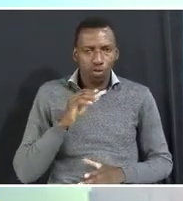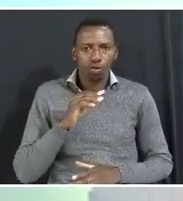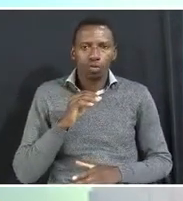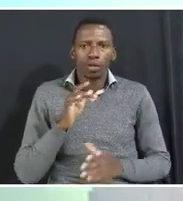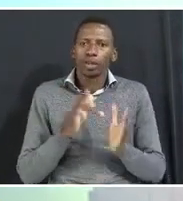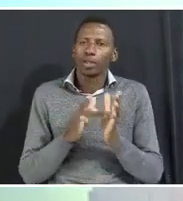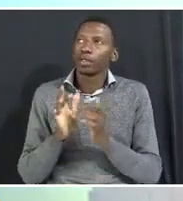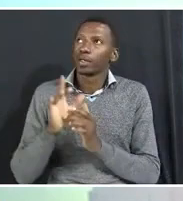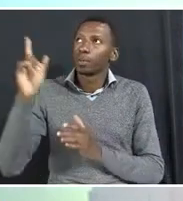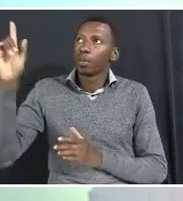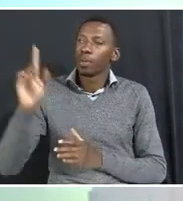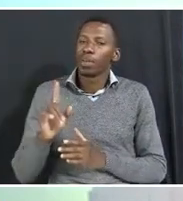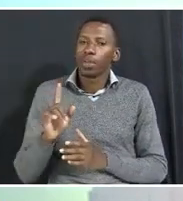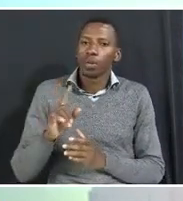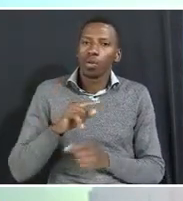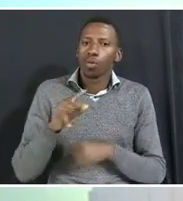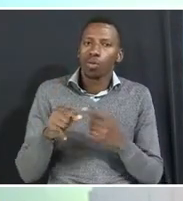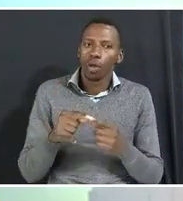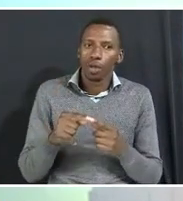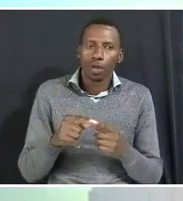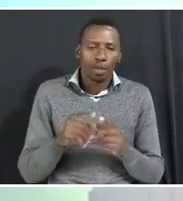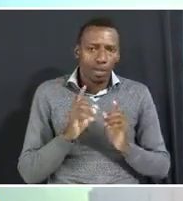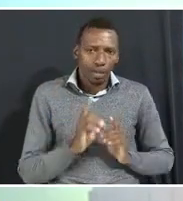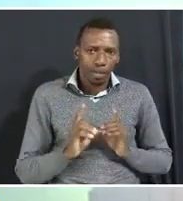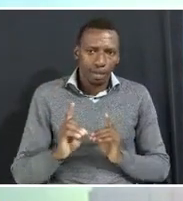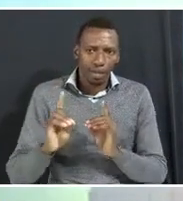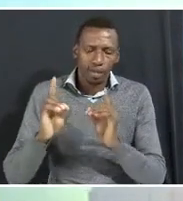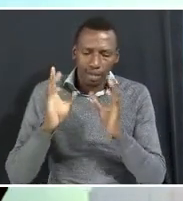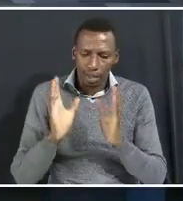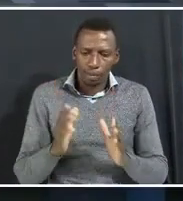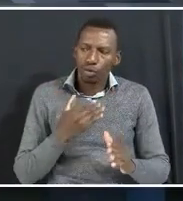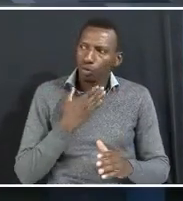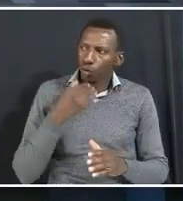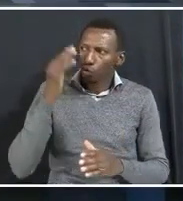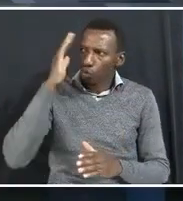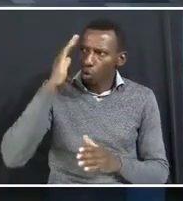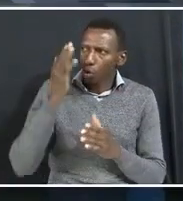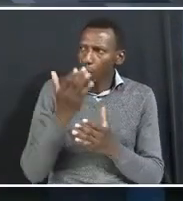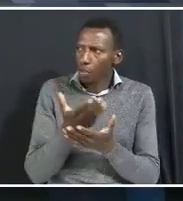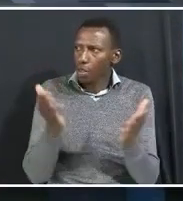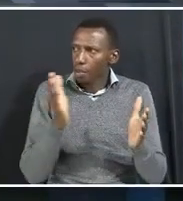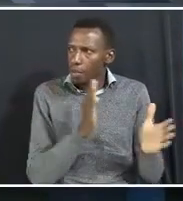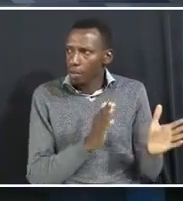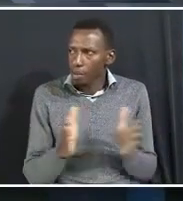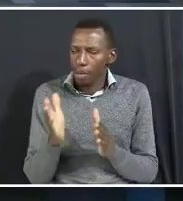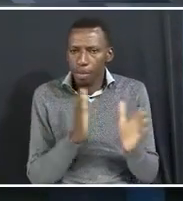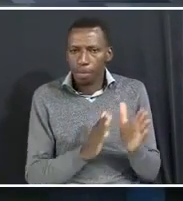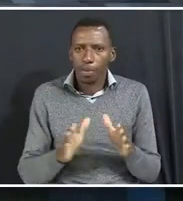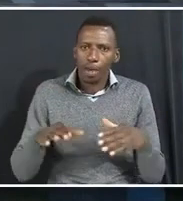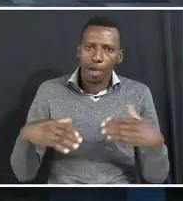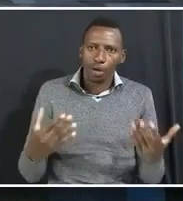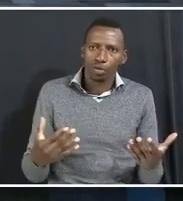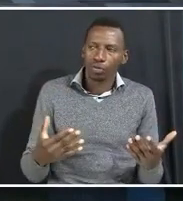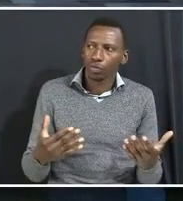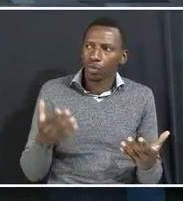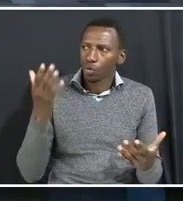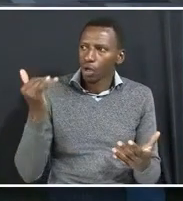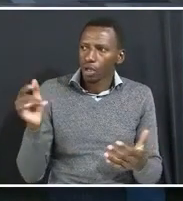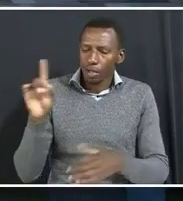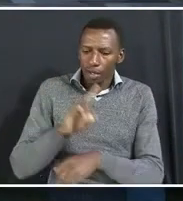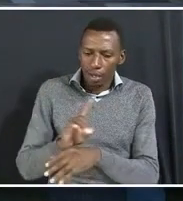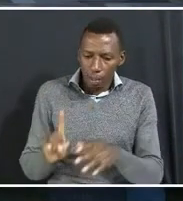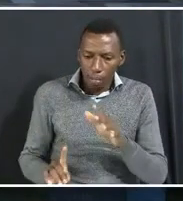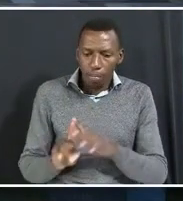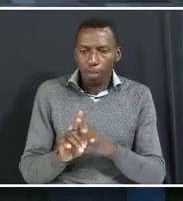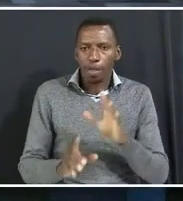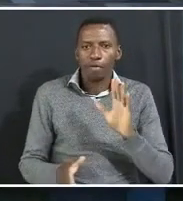And therefore the disciples would wish to know then, how would they prepare for his coming, given that the day will come suddenly?